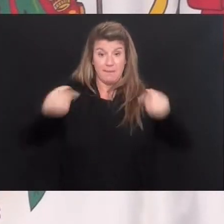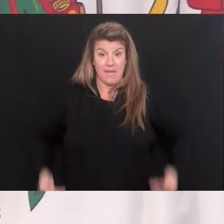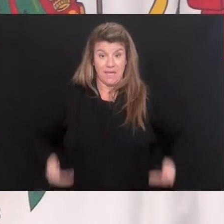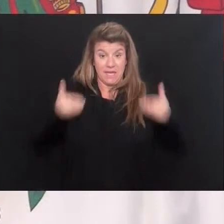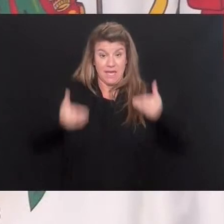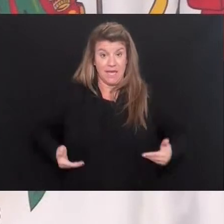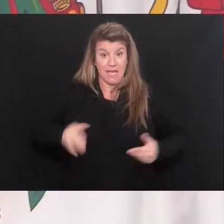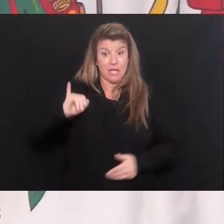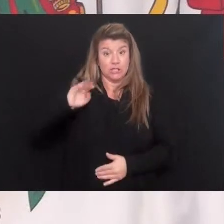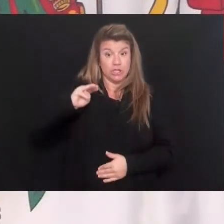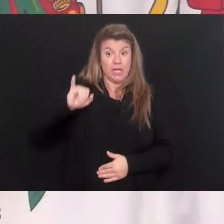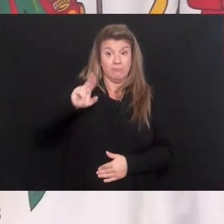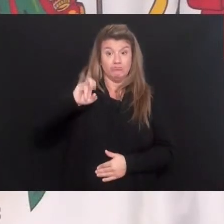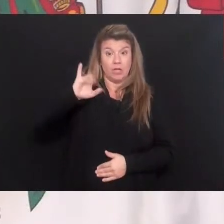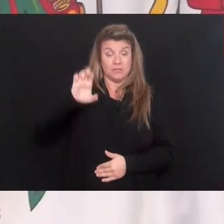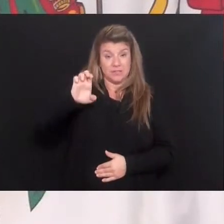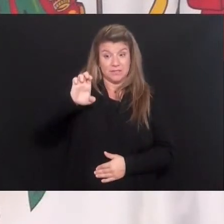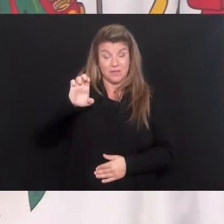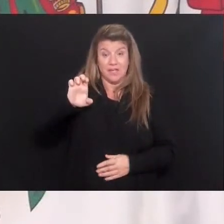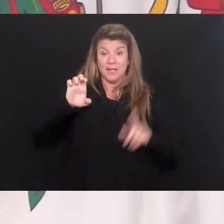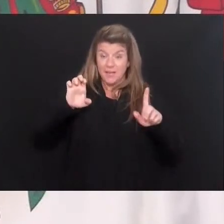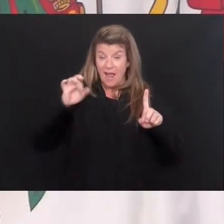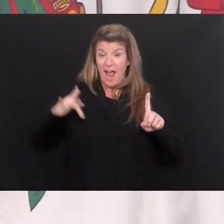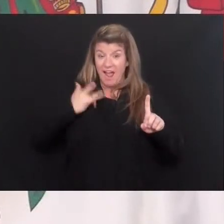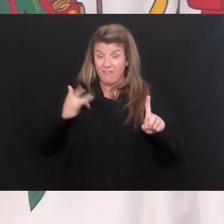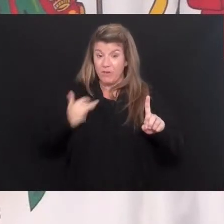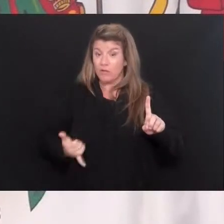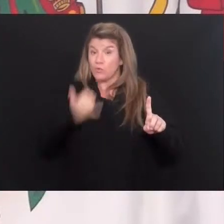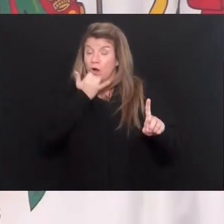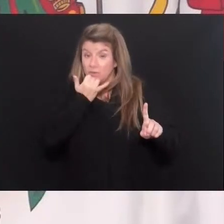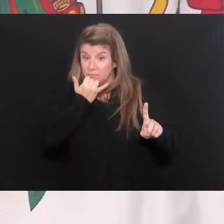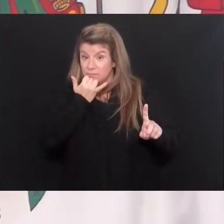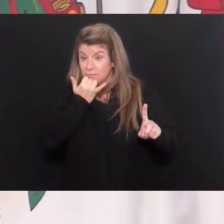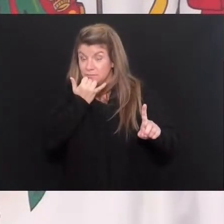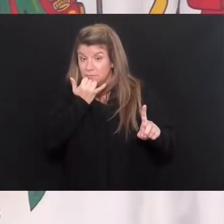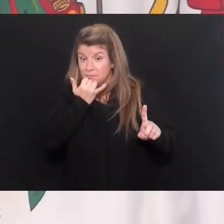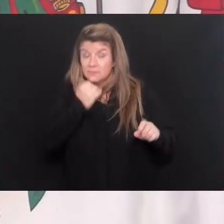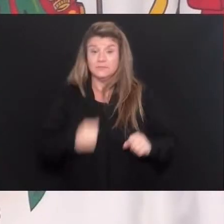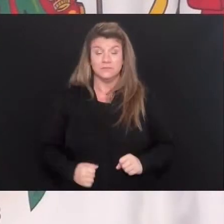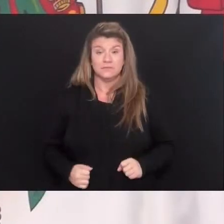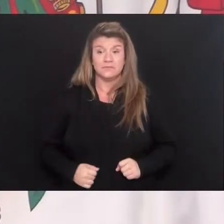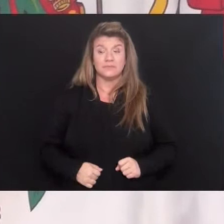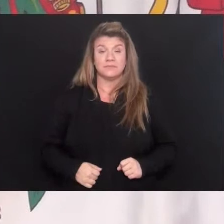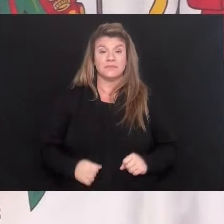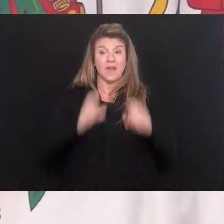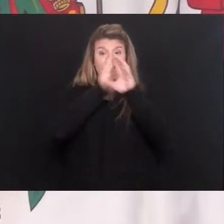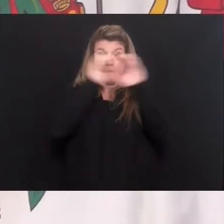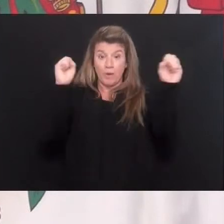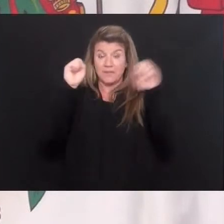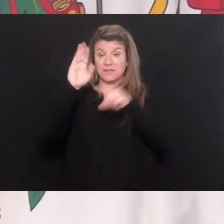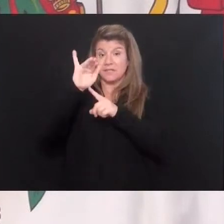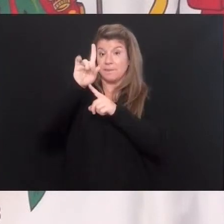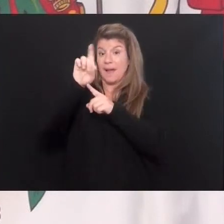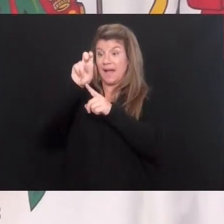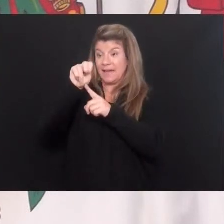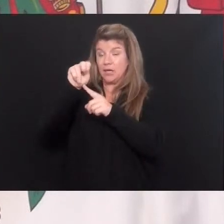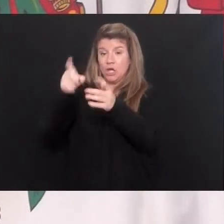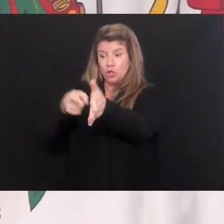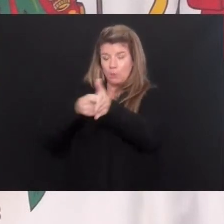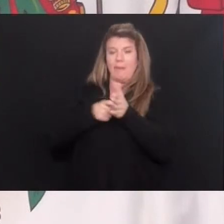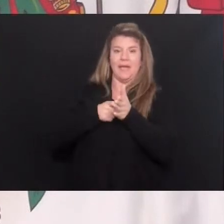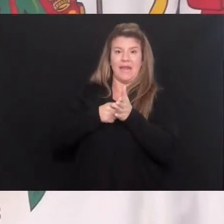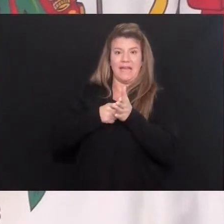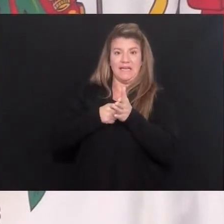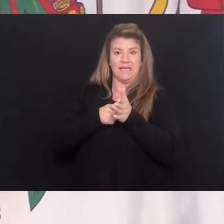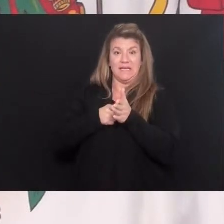Justice thinks it is wrong for President Biden to mandate. Jim Justice thinks